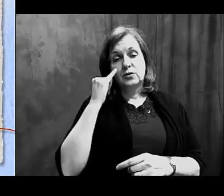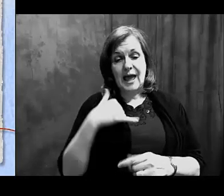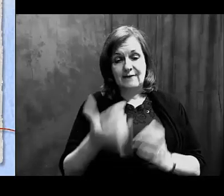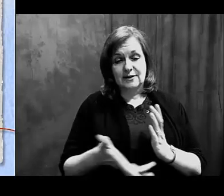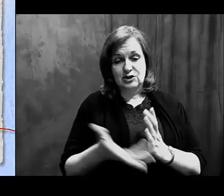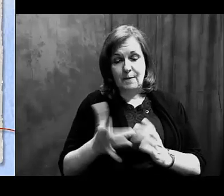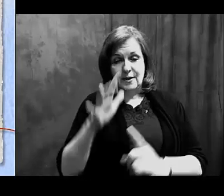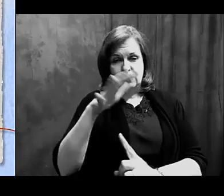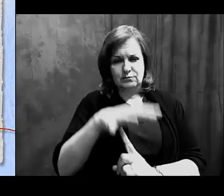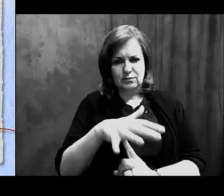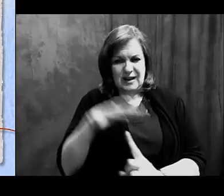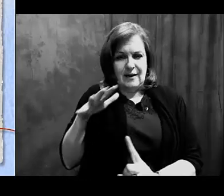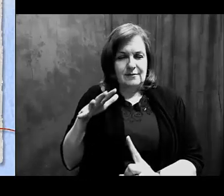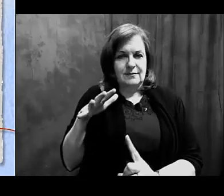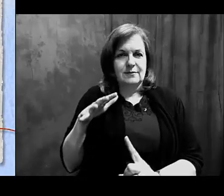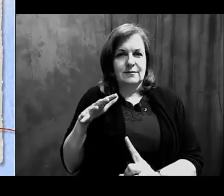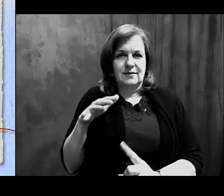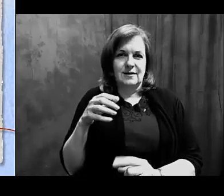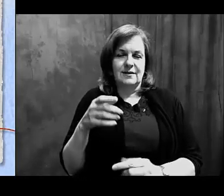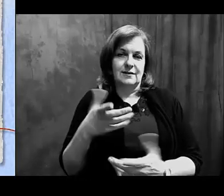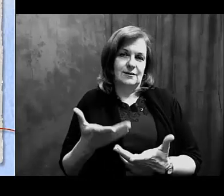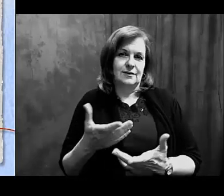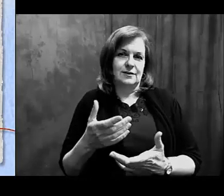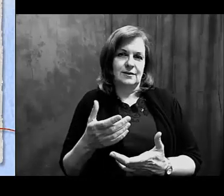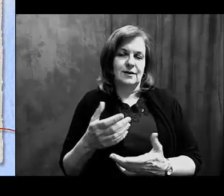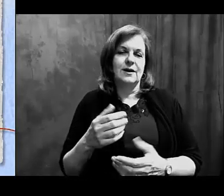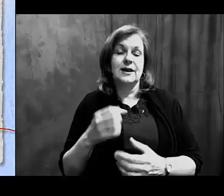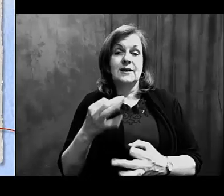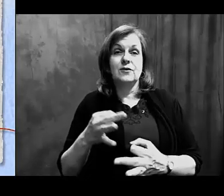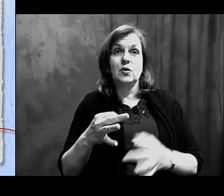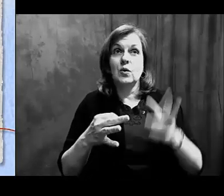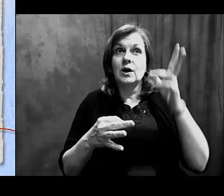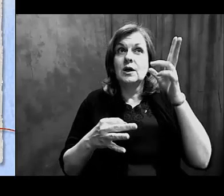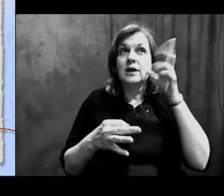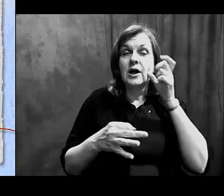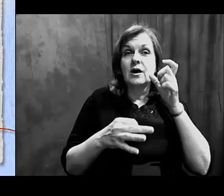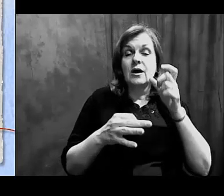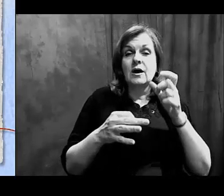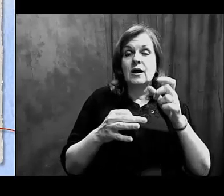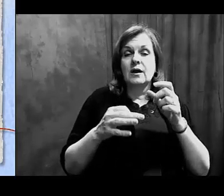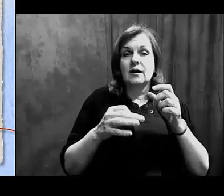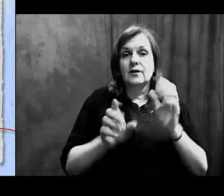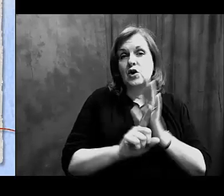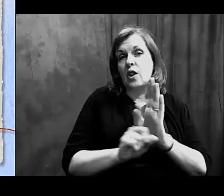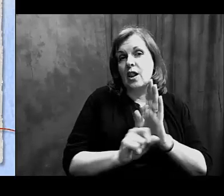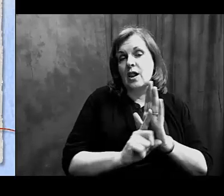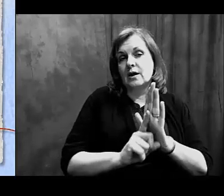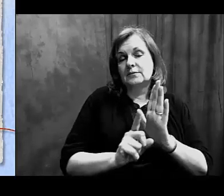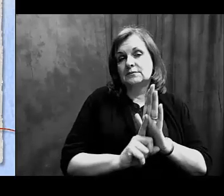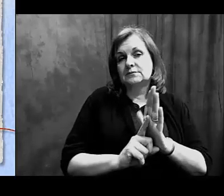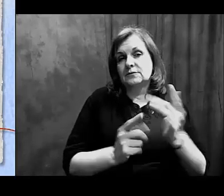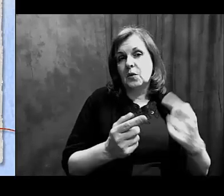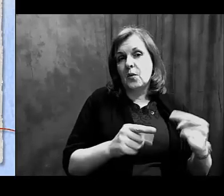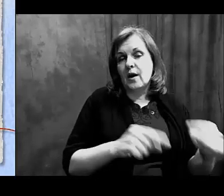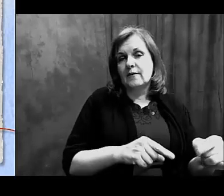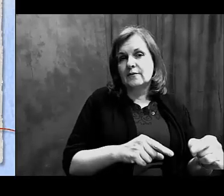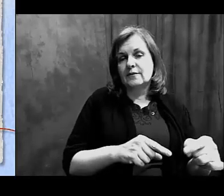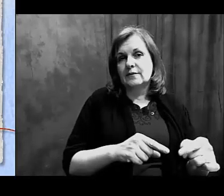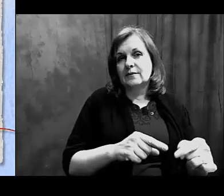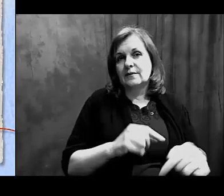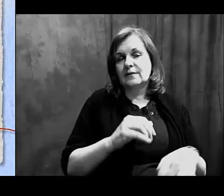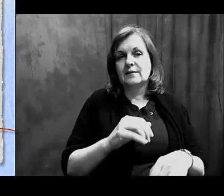like you step on something sharp and you move your foot, okay? If you hear your alarm go off at